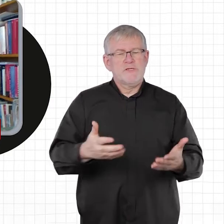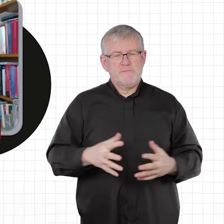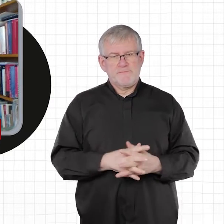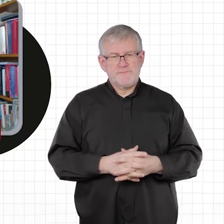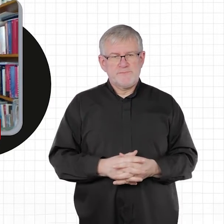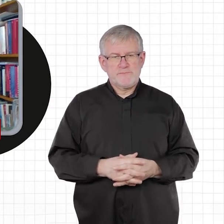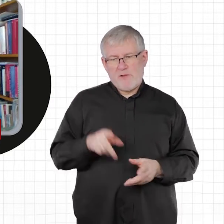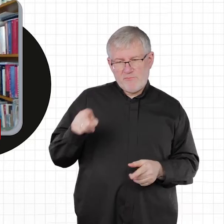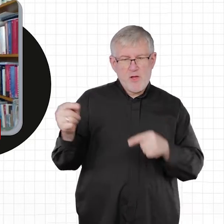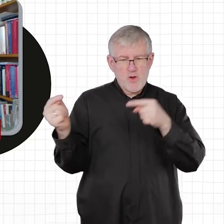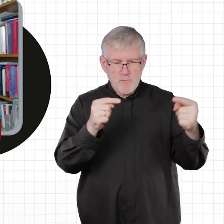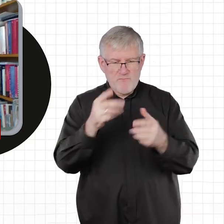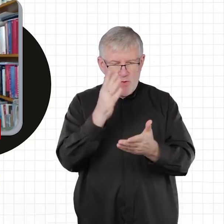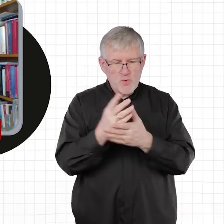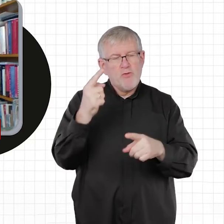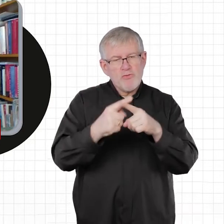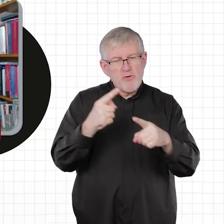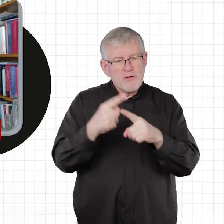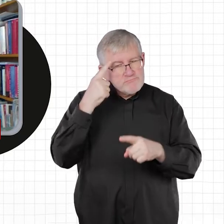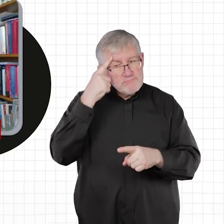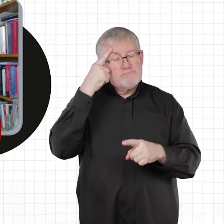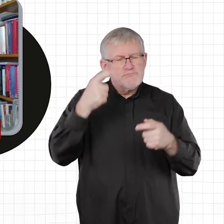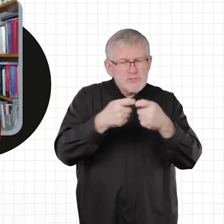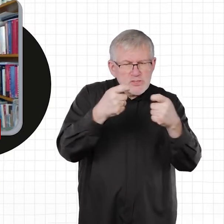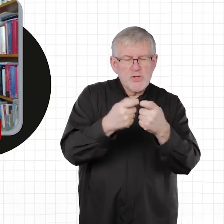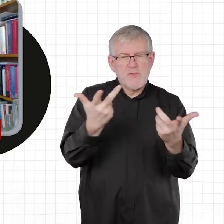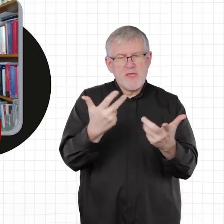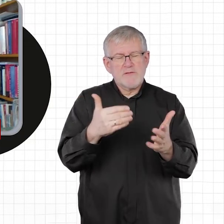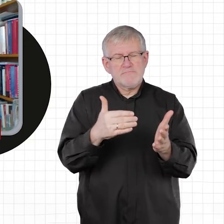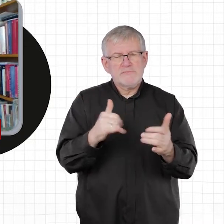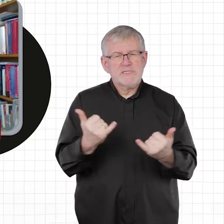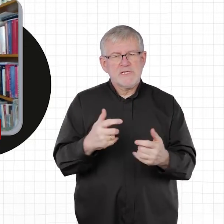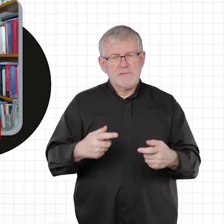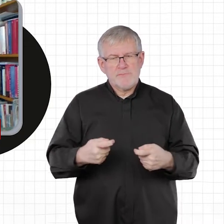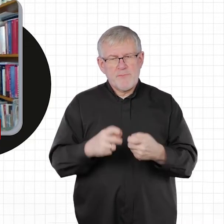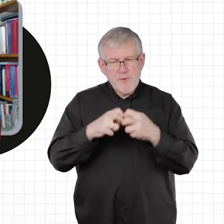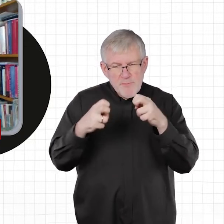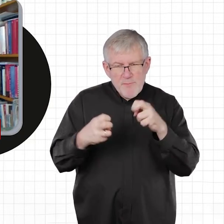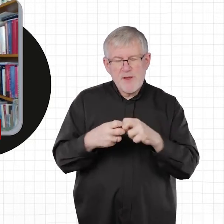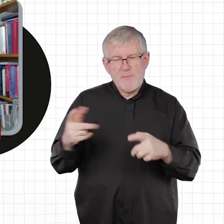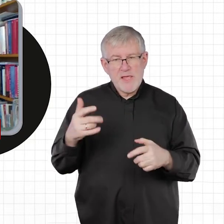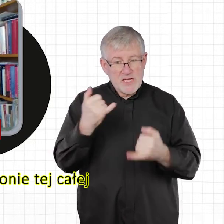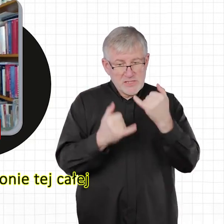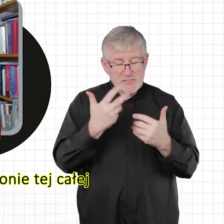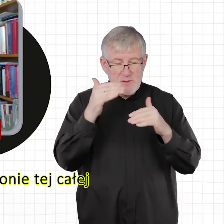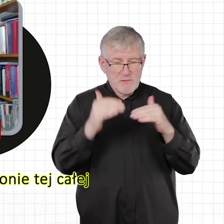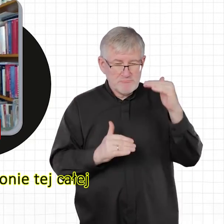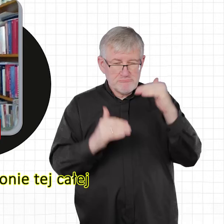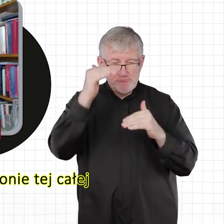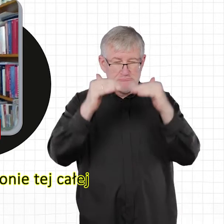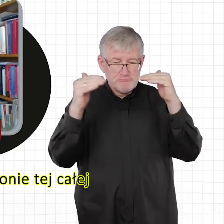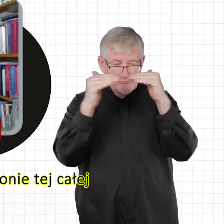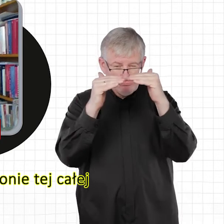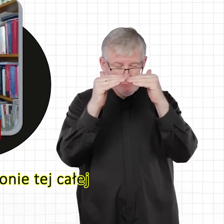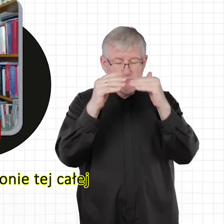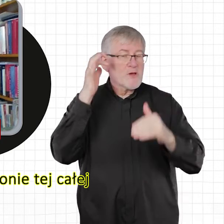we will need to overcome in our journey to achieve this gender equality? Because we already